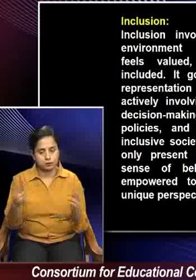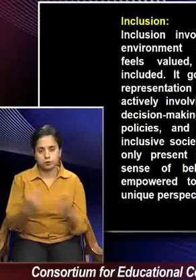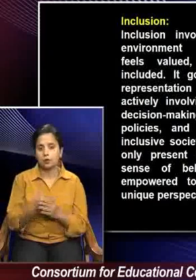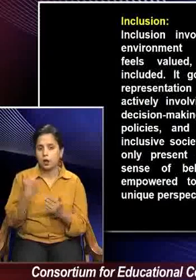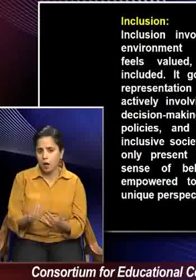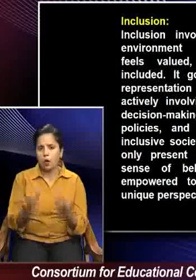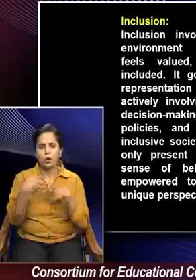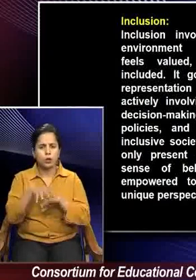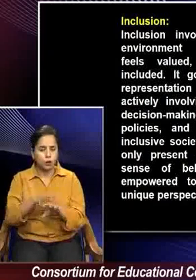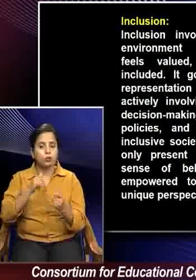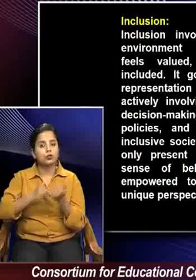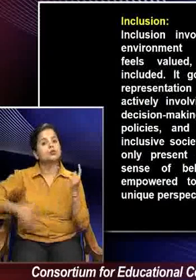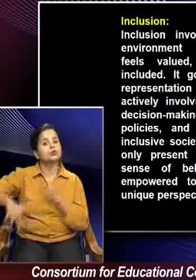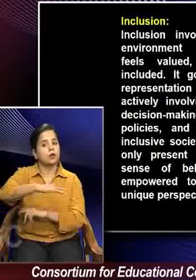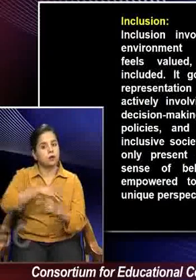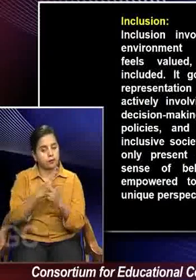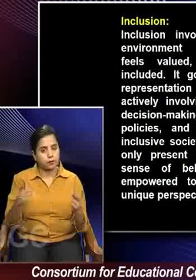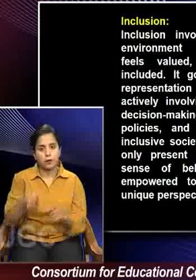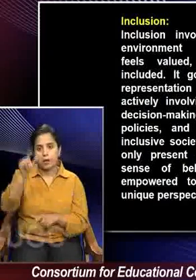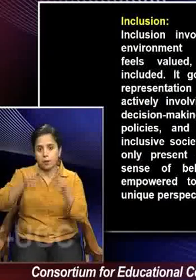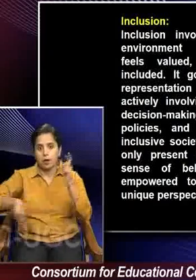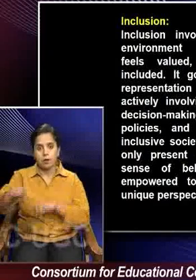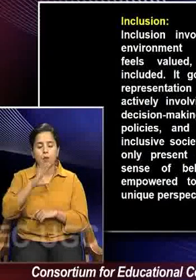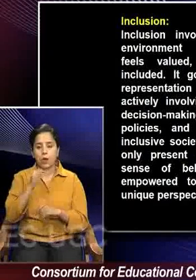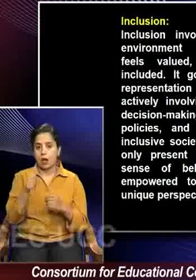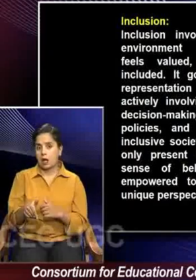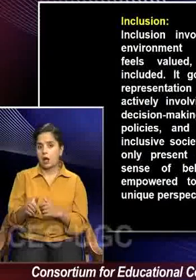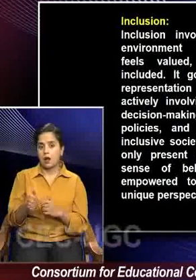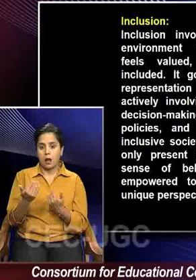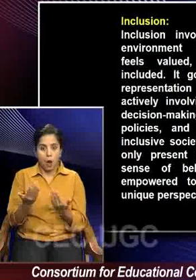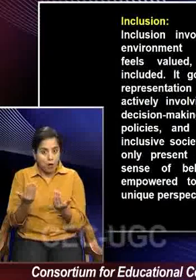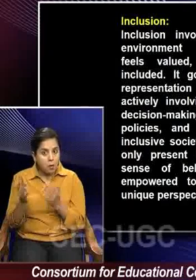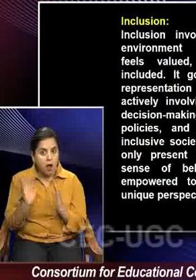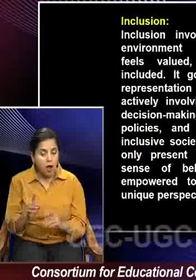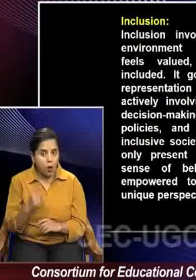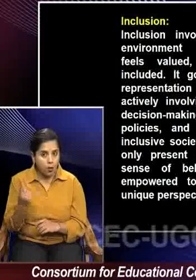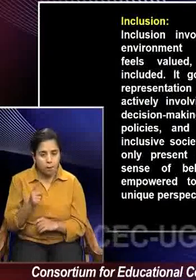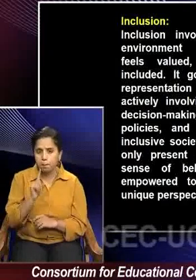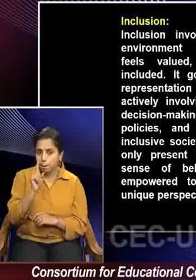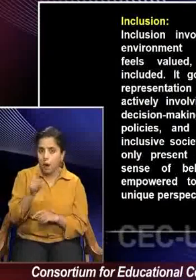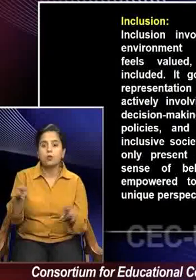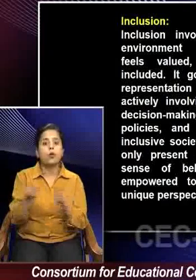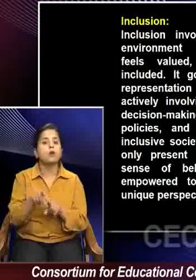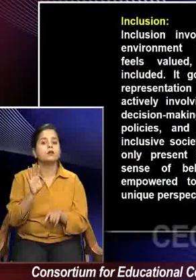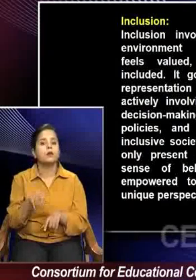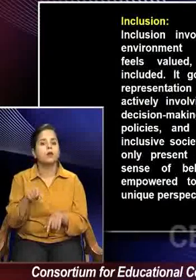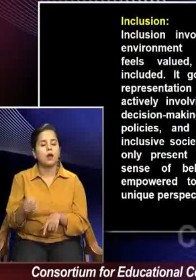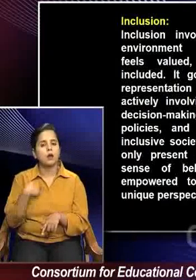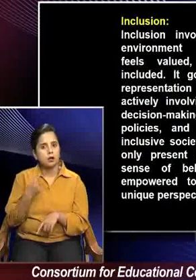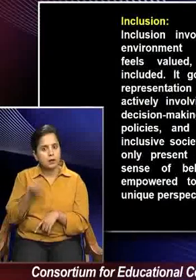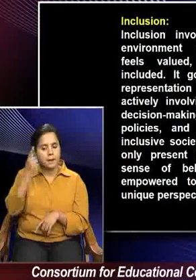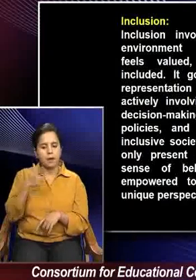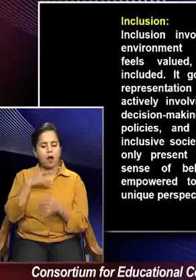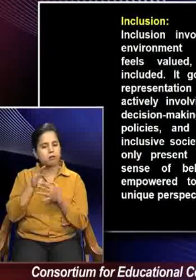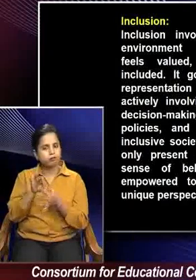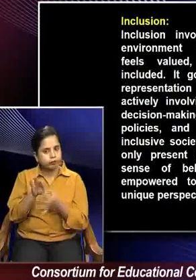an inclusive society, people are not only present but also have a sense of